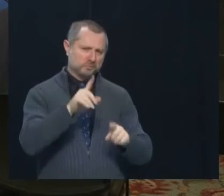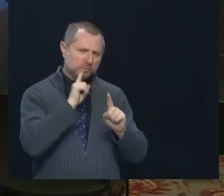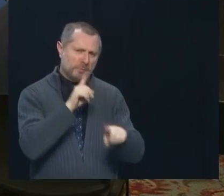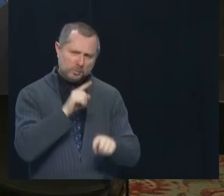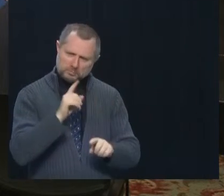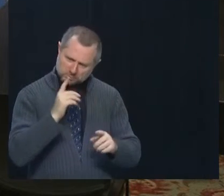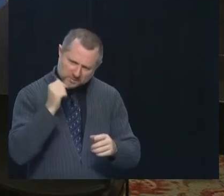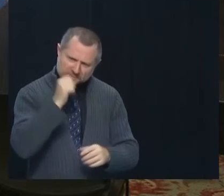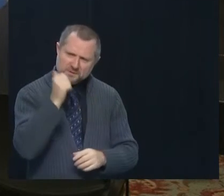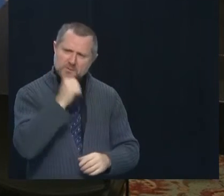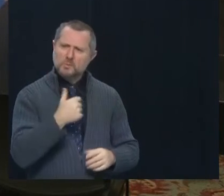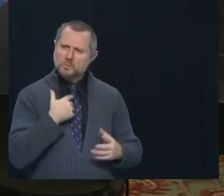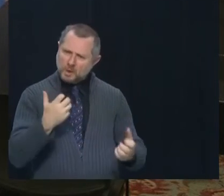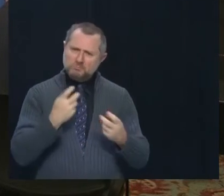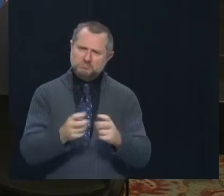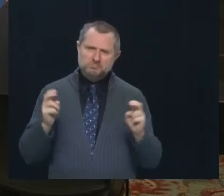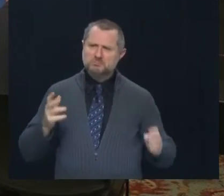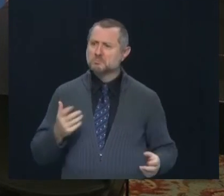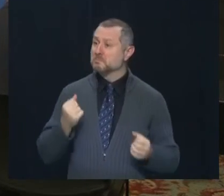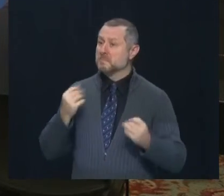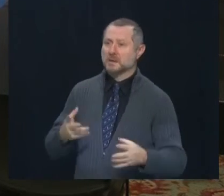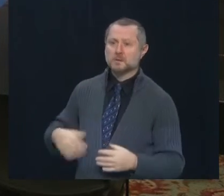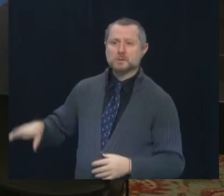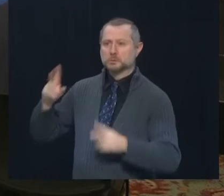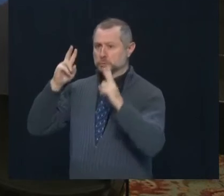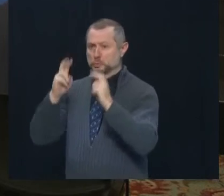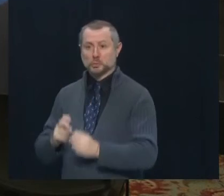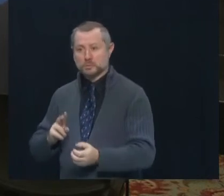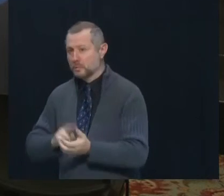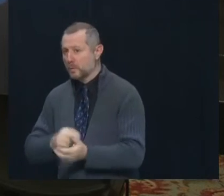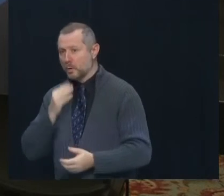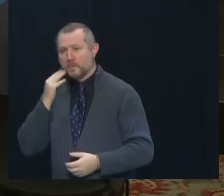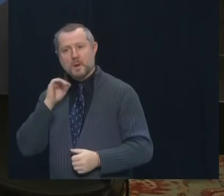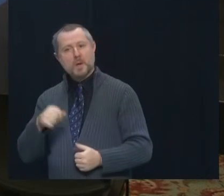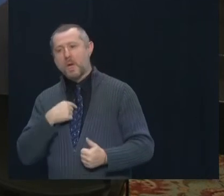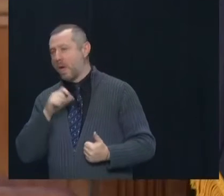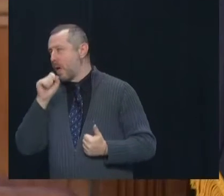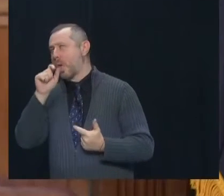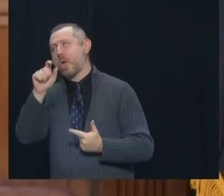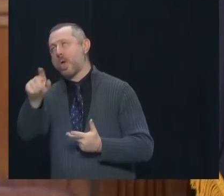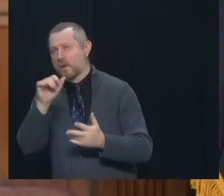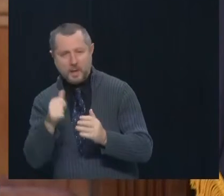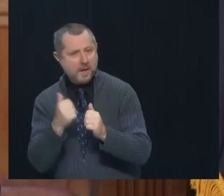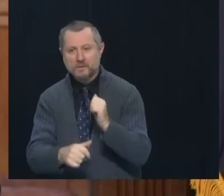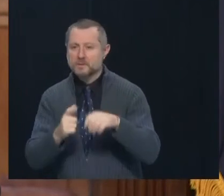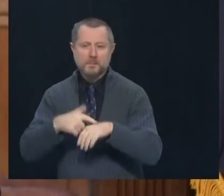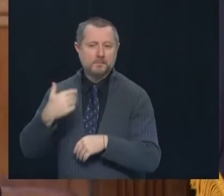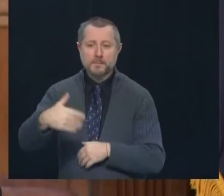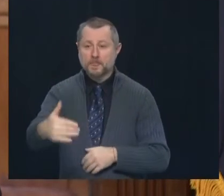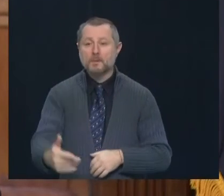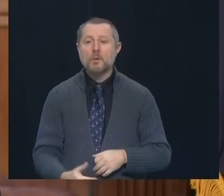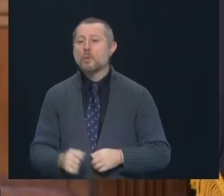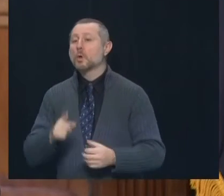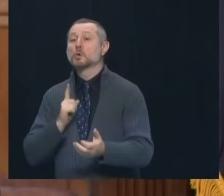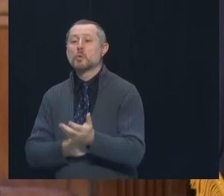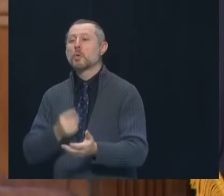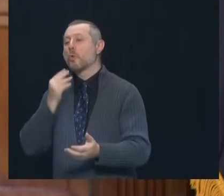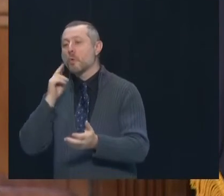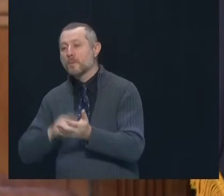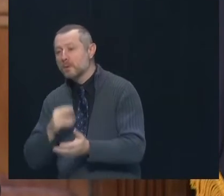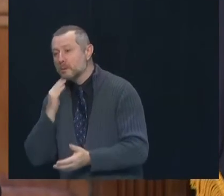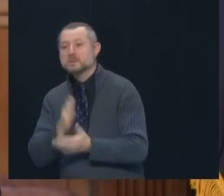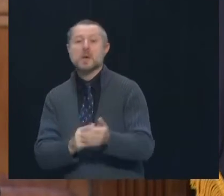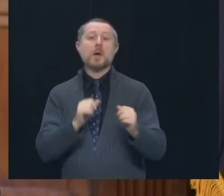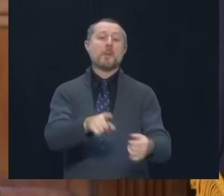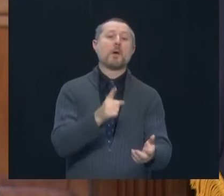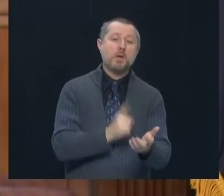so many issues in nursing homes, we could talk about it every time. Yeah, well, you can talk about nursing homes, you can talk about schools, you can talk about prisons, you can talk about